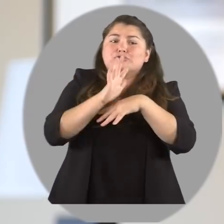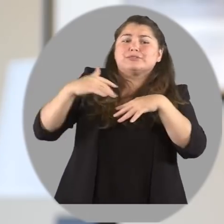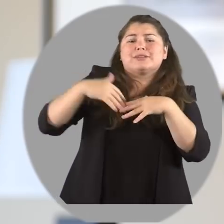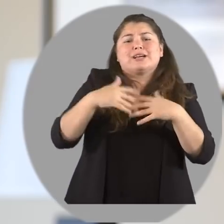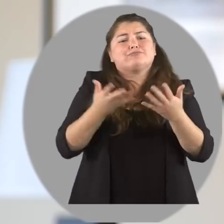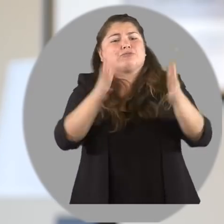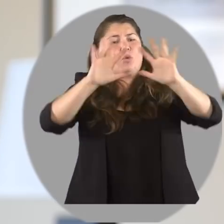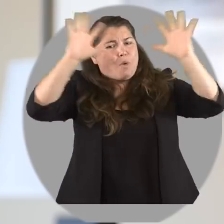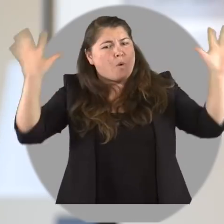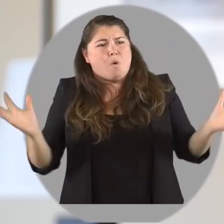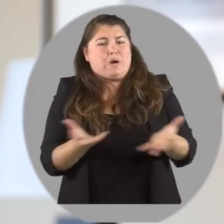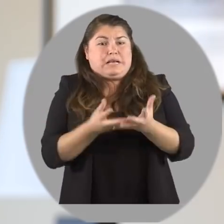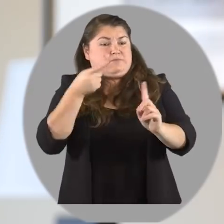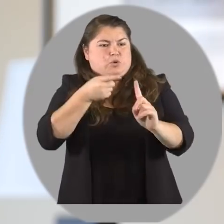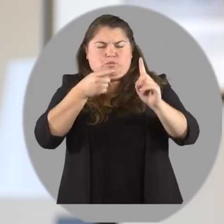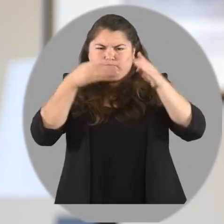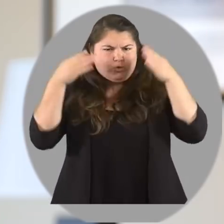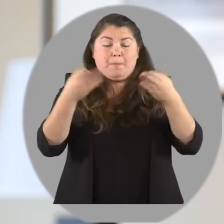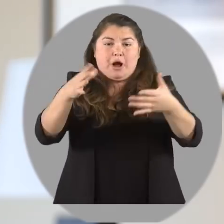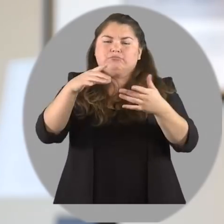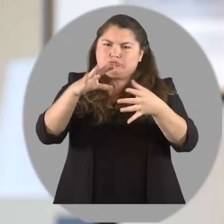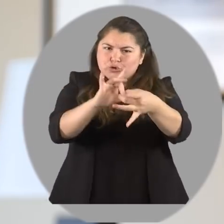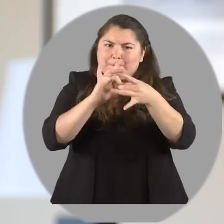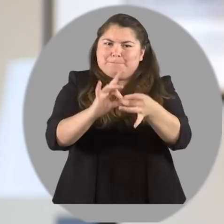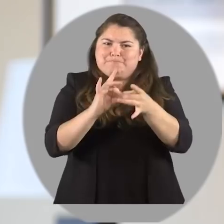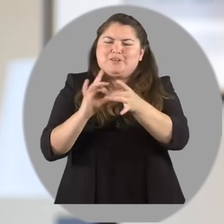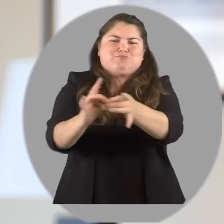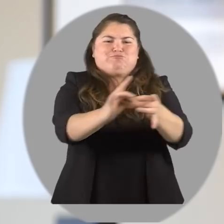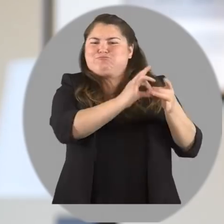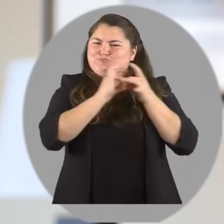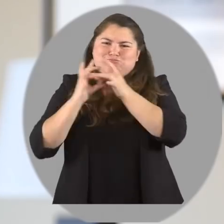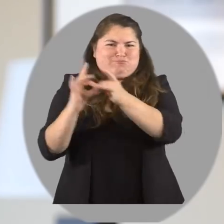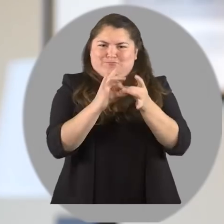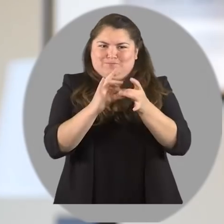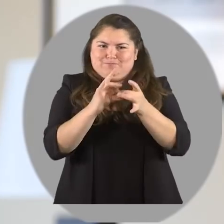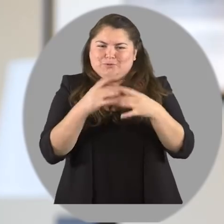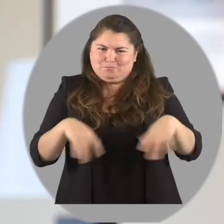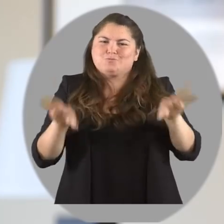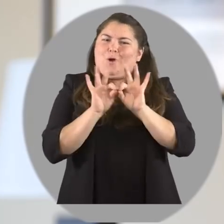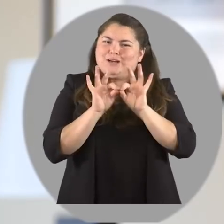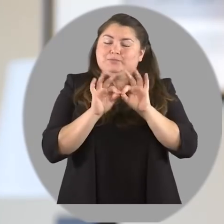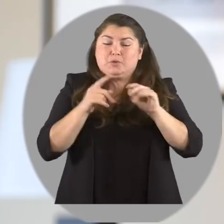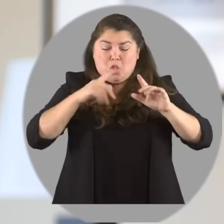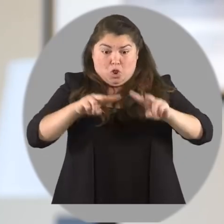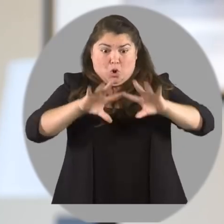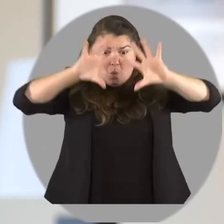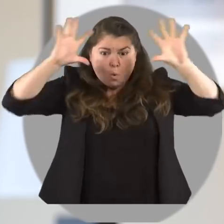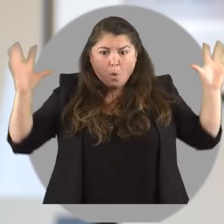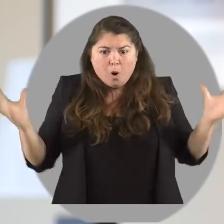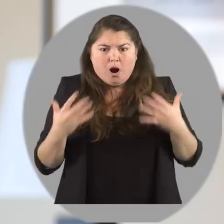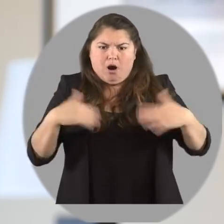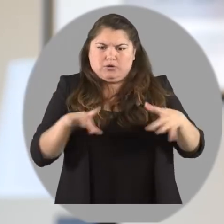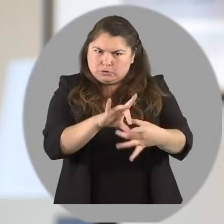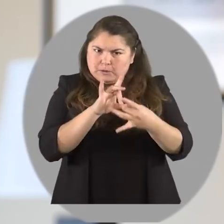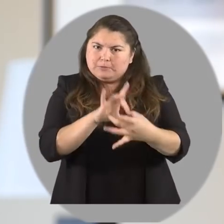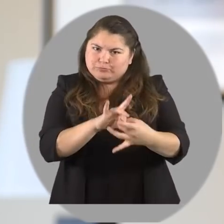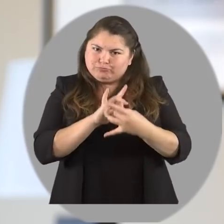Indigenous paradigm is based on the relationship. Our whole reality is based on the relationship. That's how we see the world, is